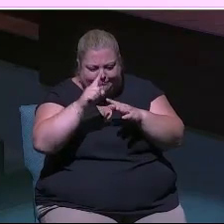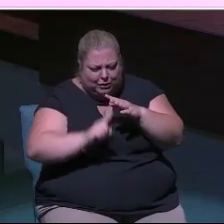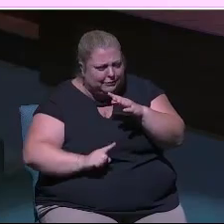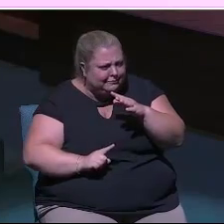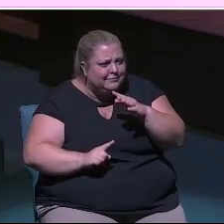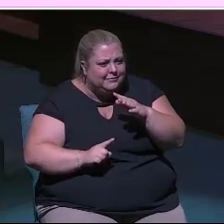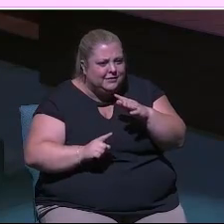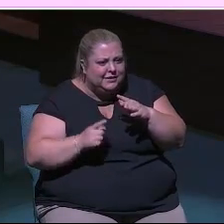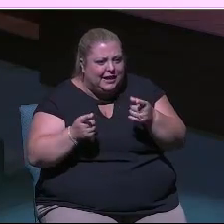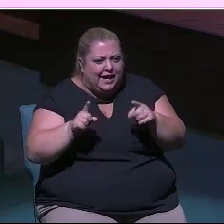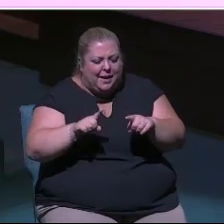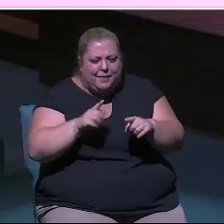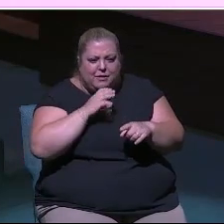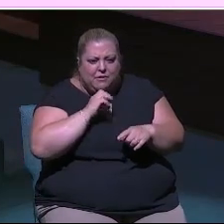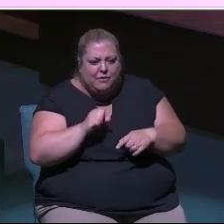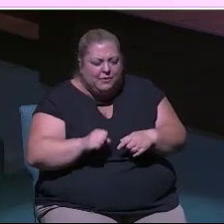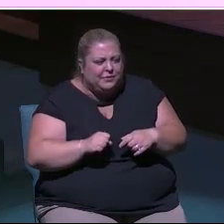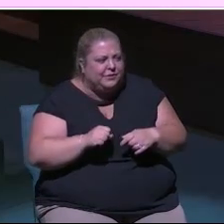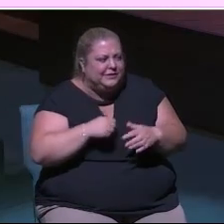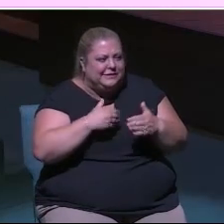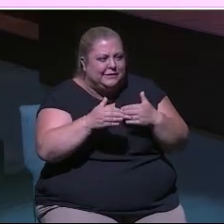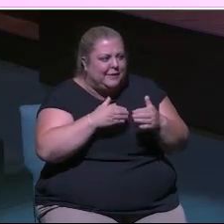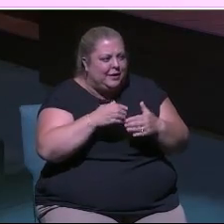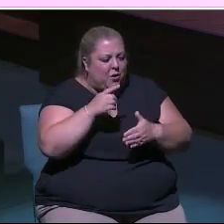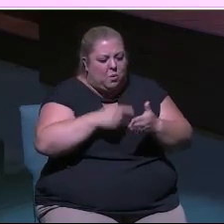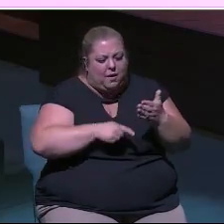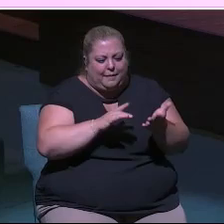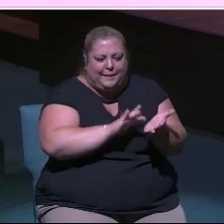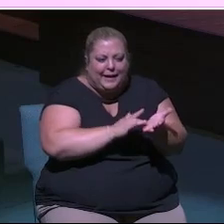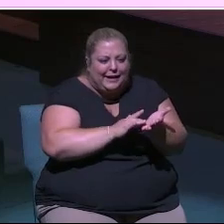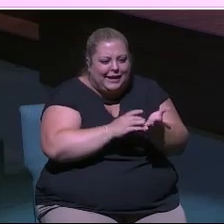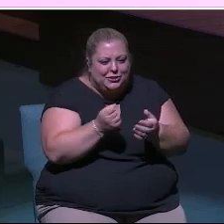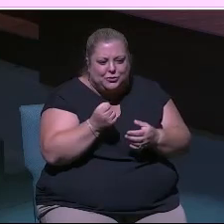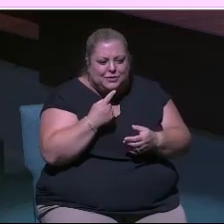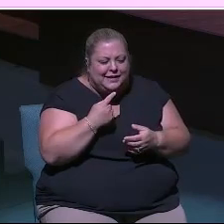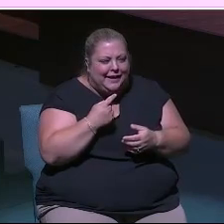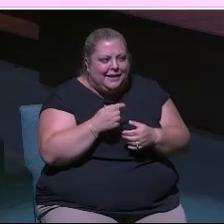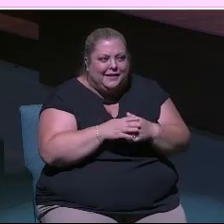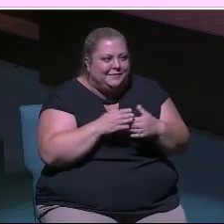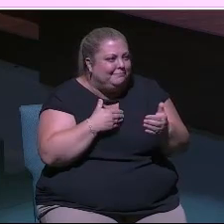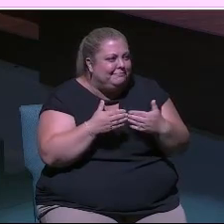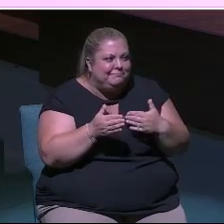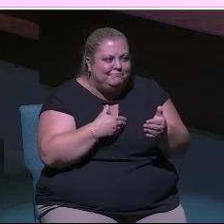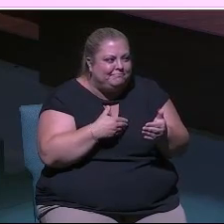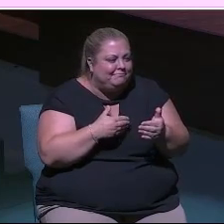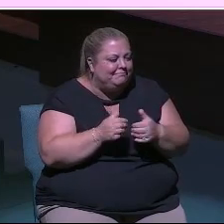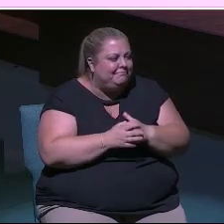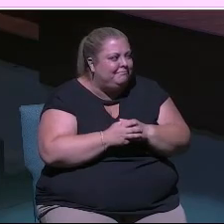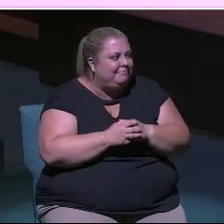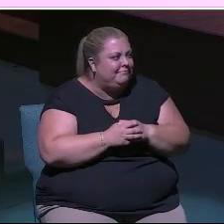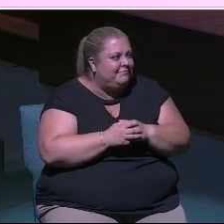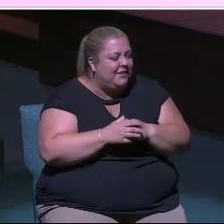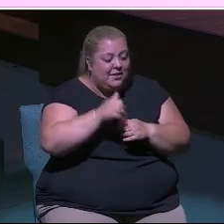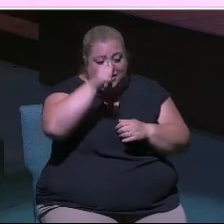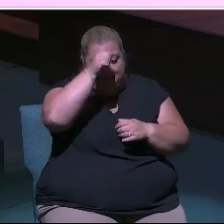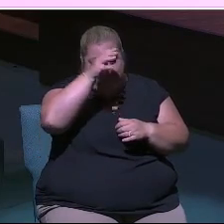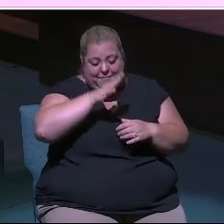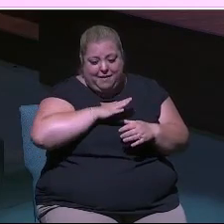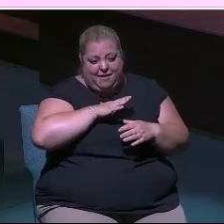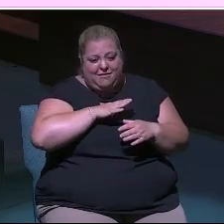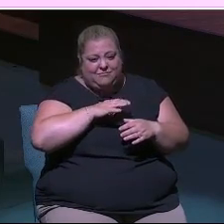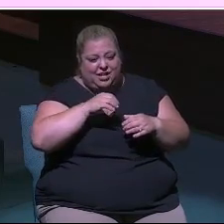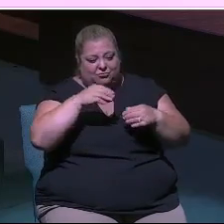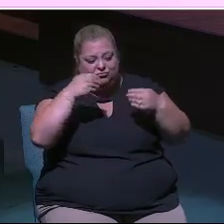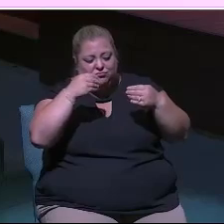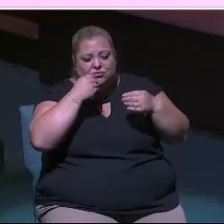do not come to your brain. And you, no matter what medications you take, you know, it doesn't matter. And so this guy was at the grocery store,